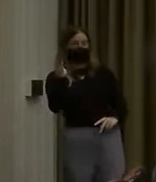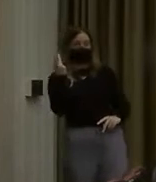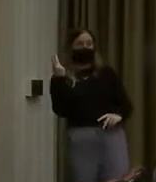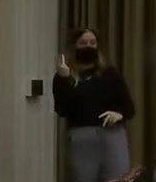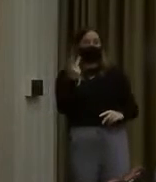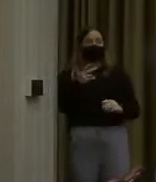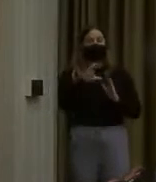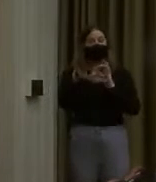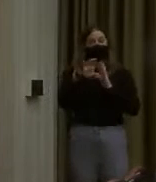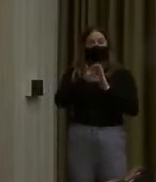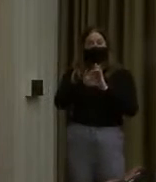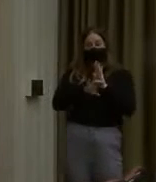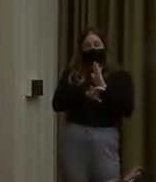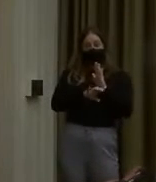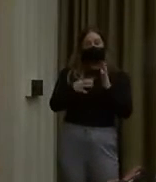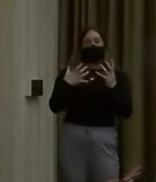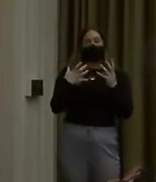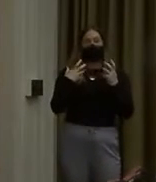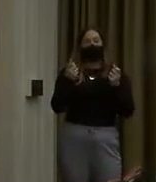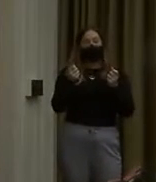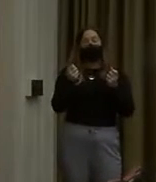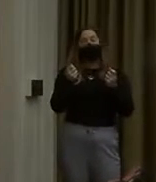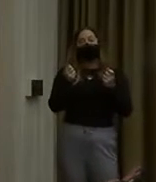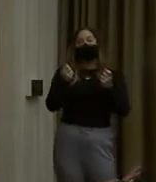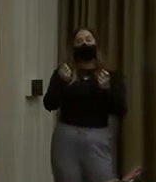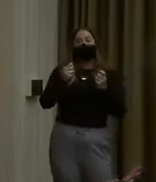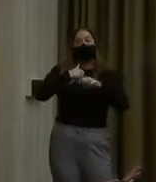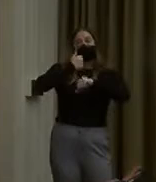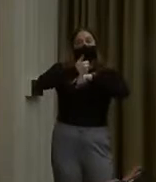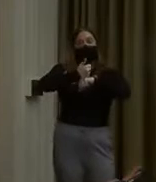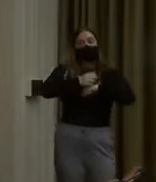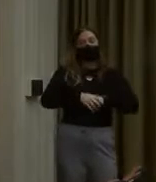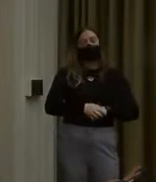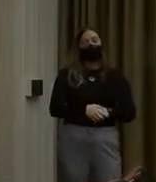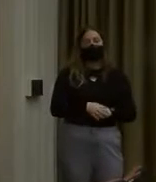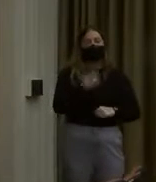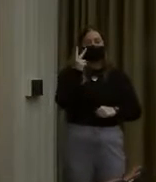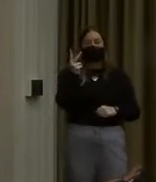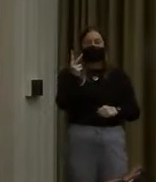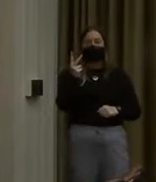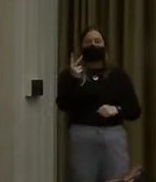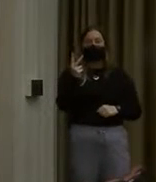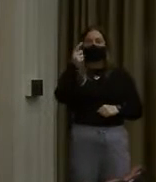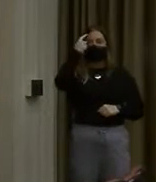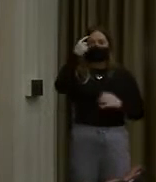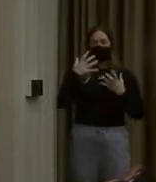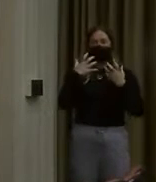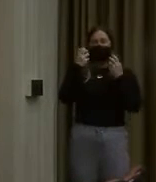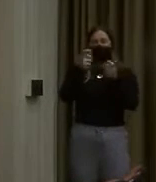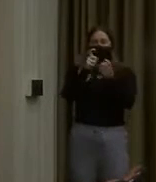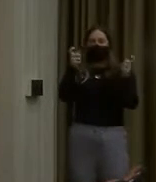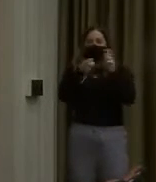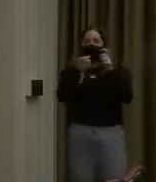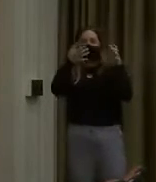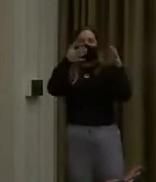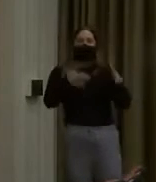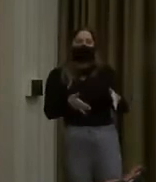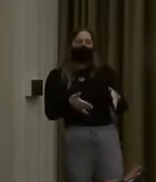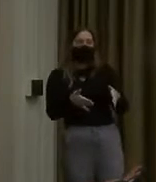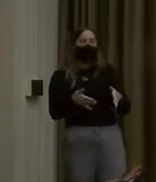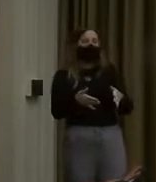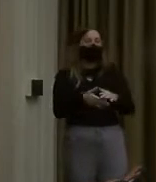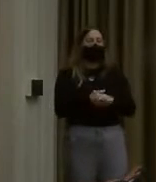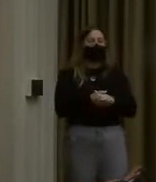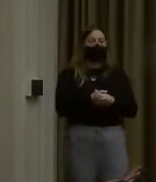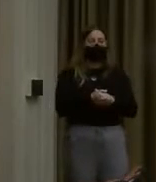constitutional republic was established. And at that time, you had a group of mental health reformers, abolitionists,